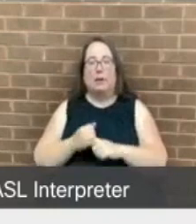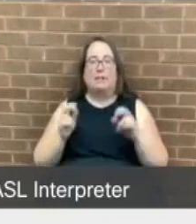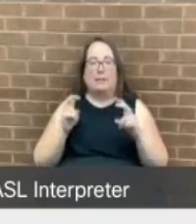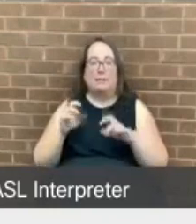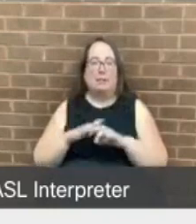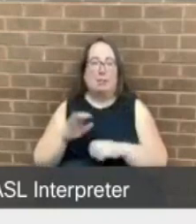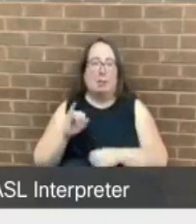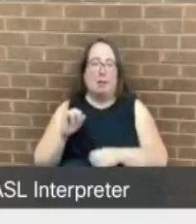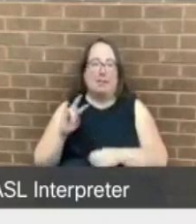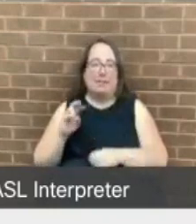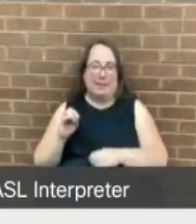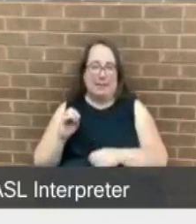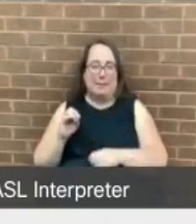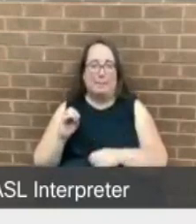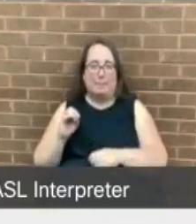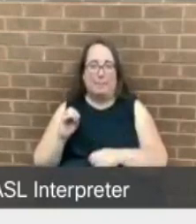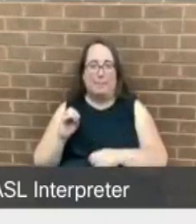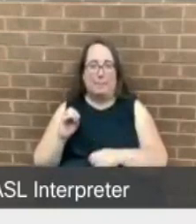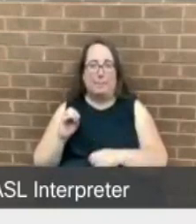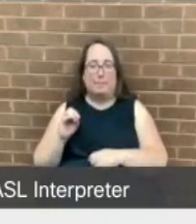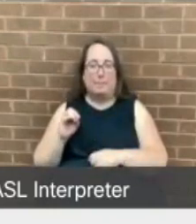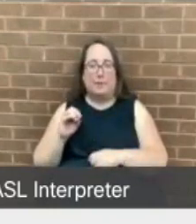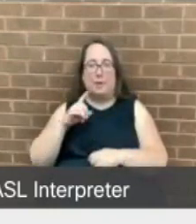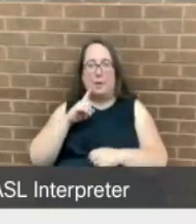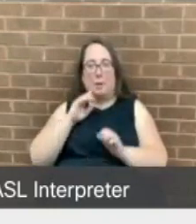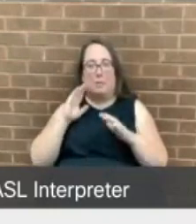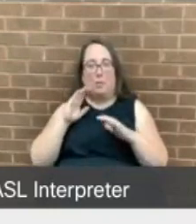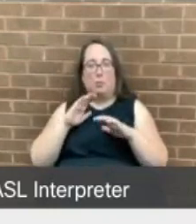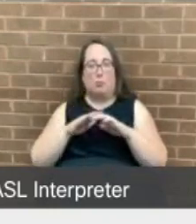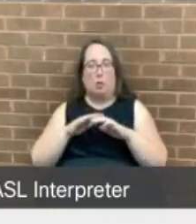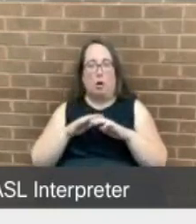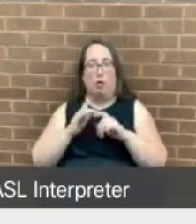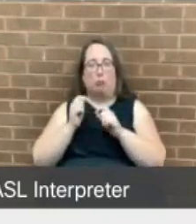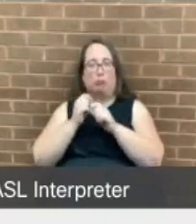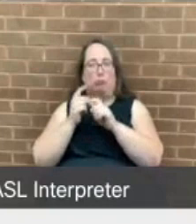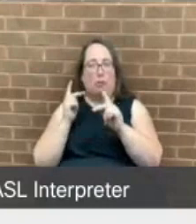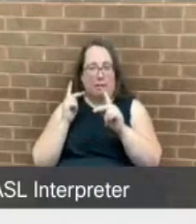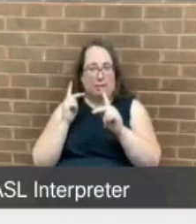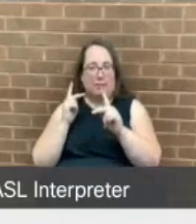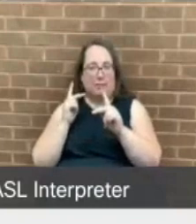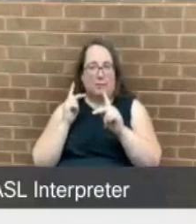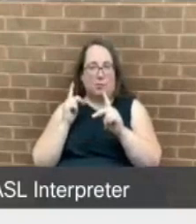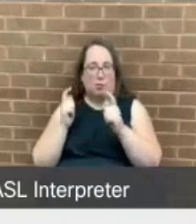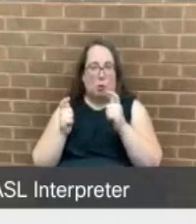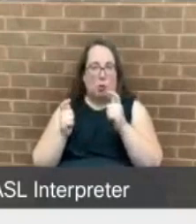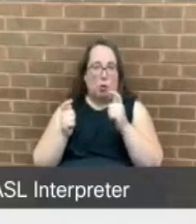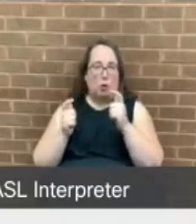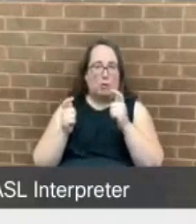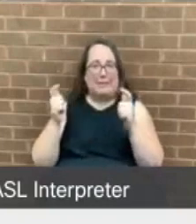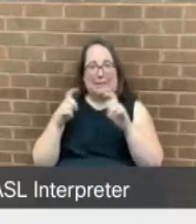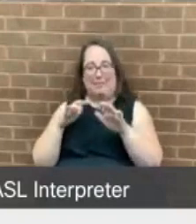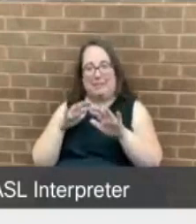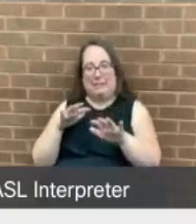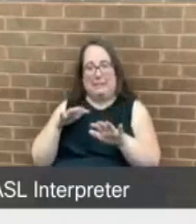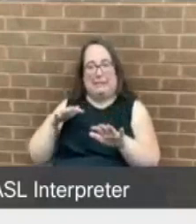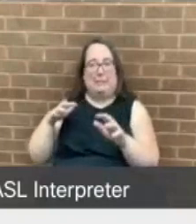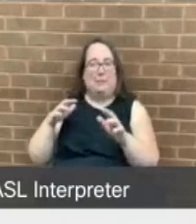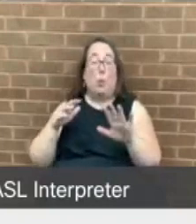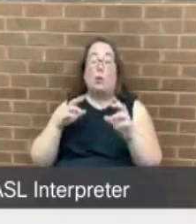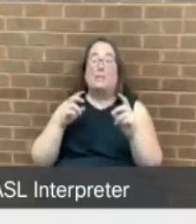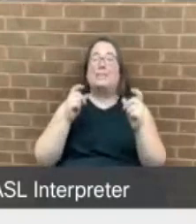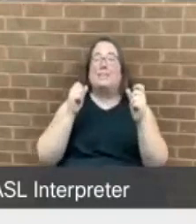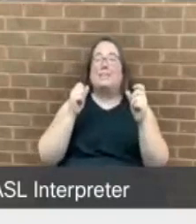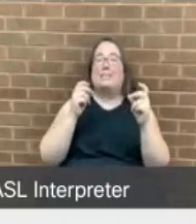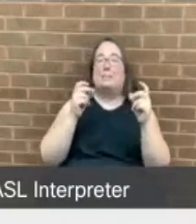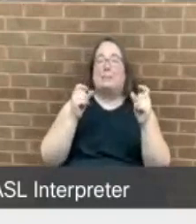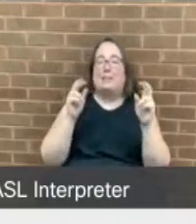along I-70 from my memory have been really focused on either trucks or significant speed issues. Tim, you want